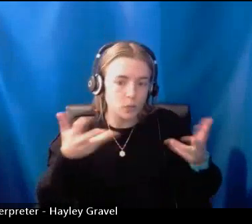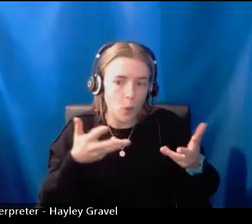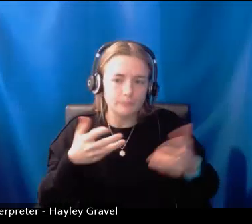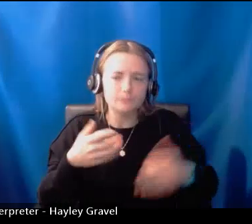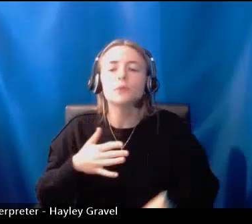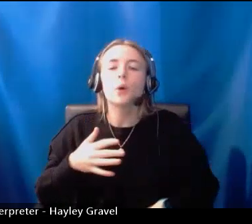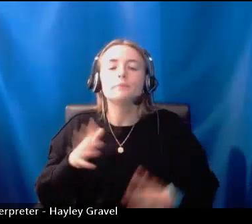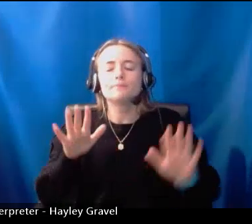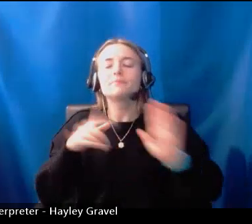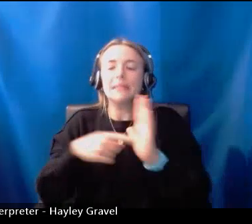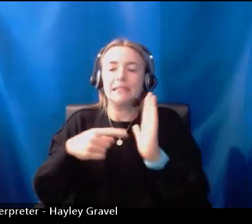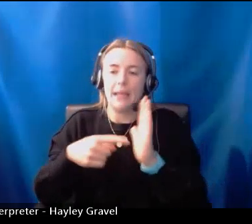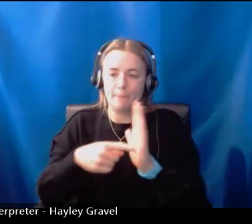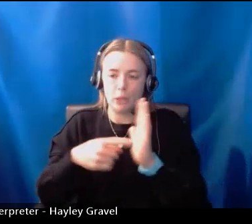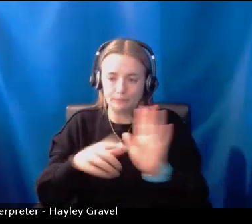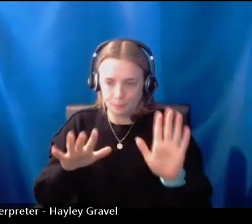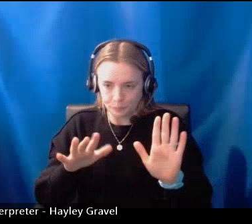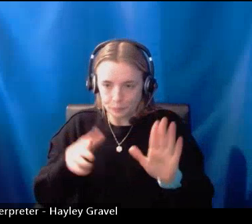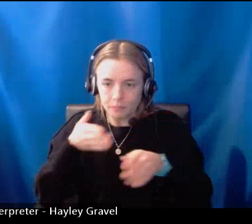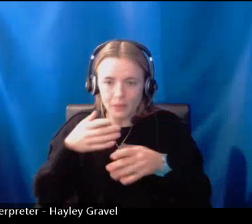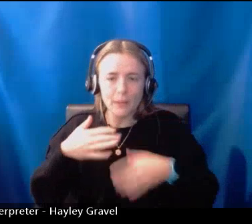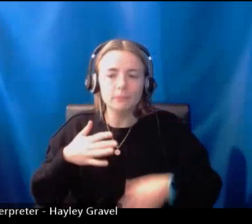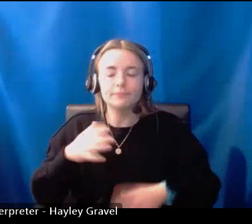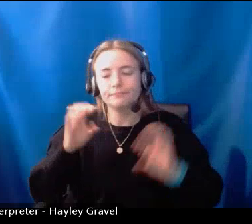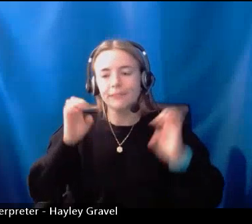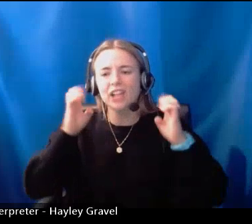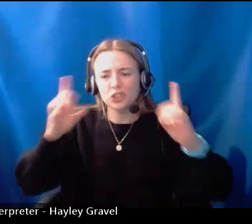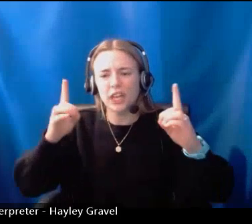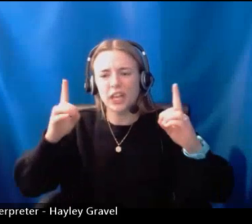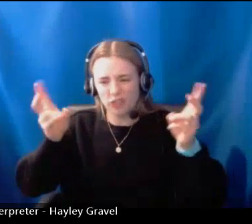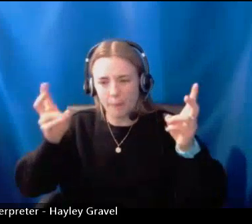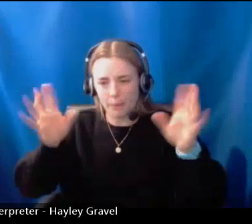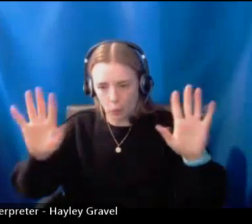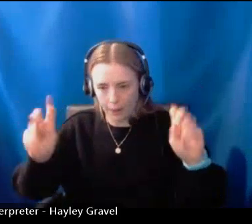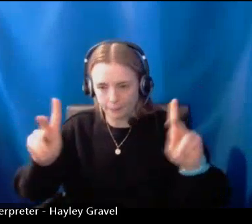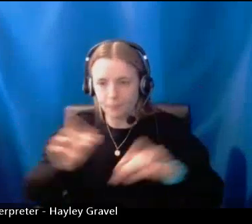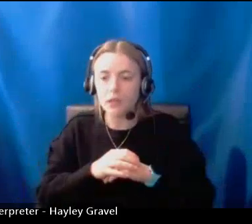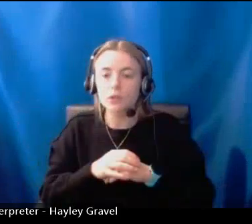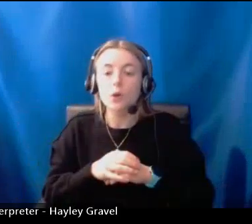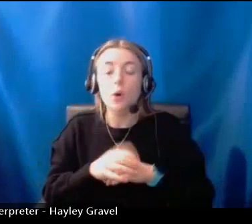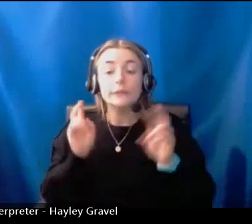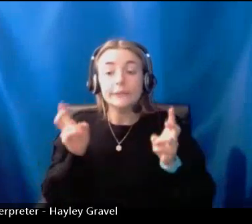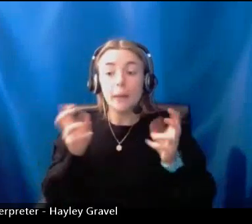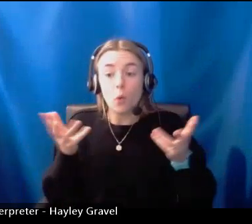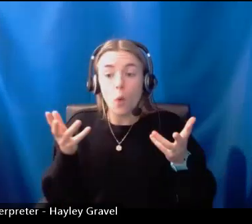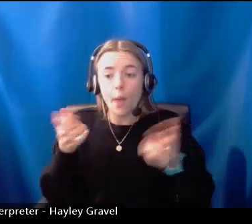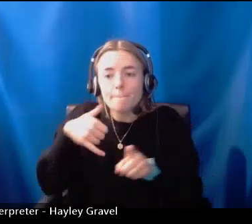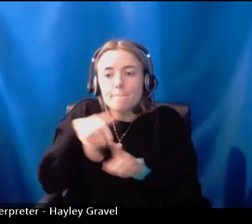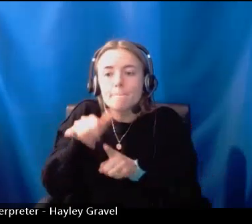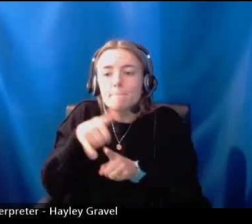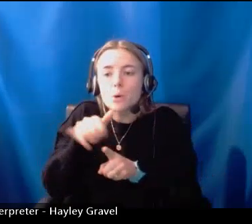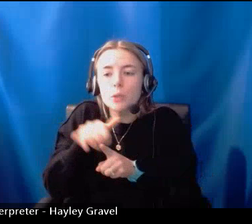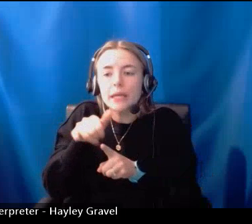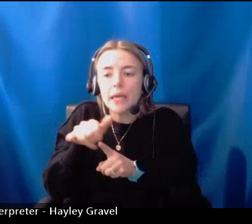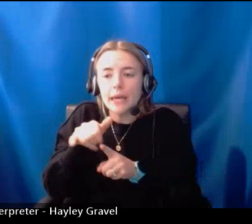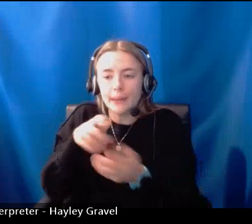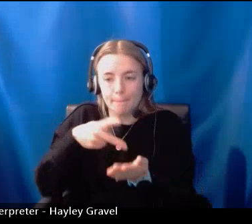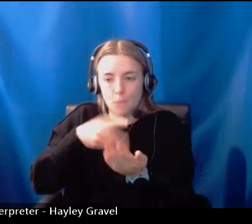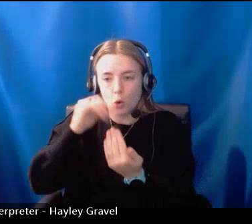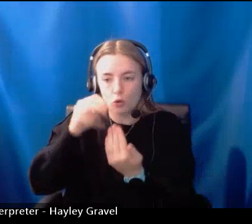in. If the ethical issue that I am coming up with is bullying programs, I'm going